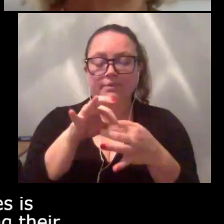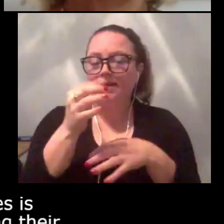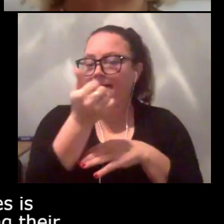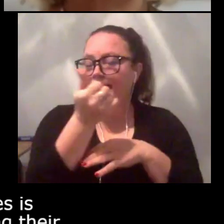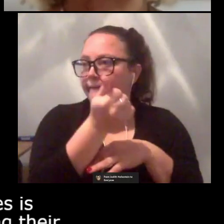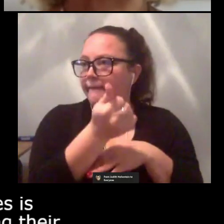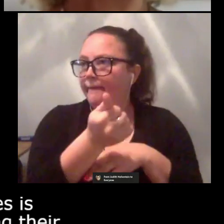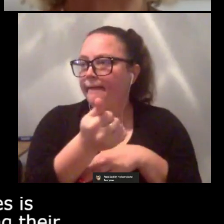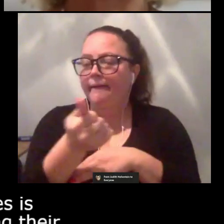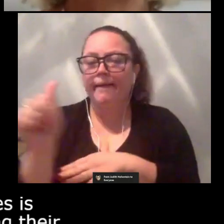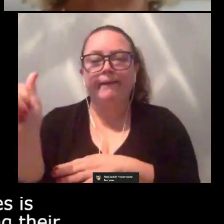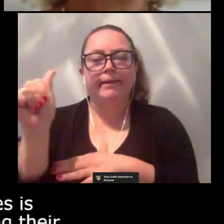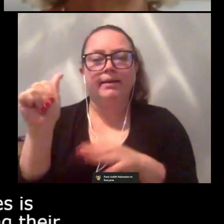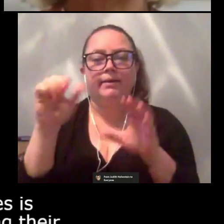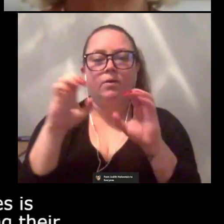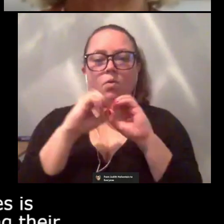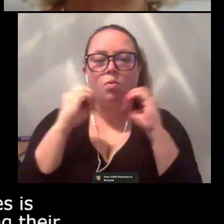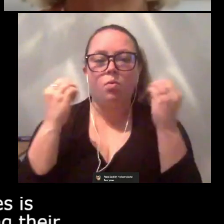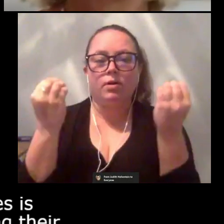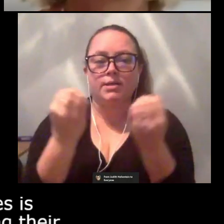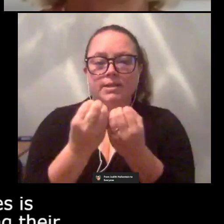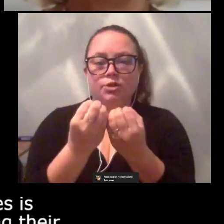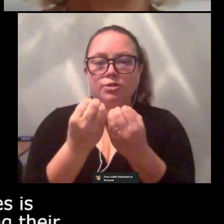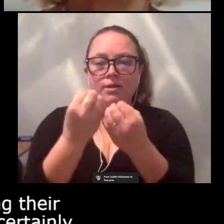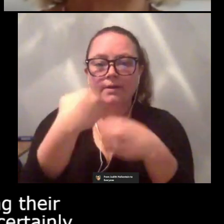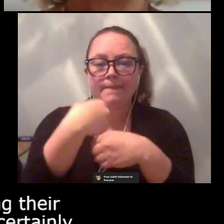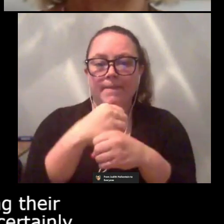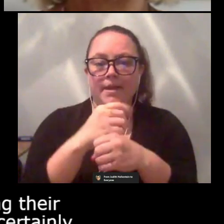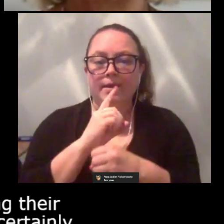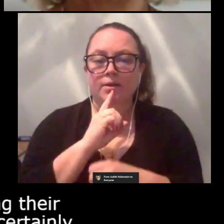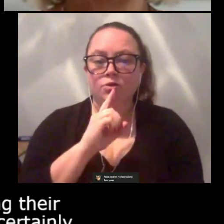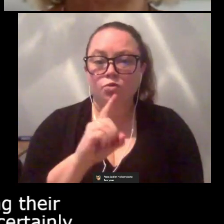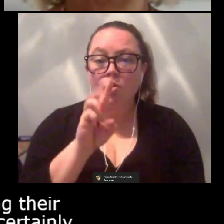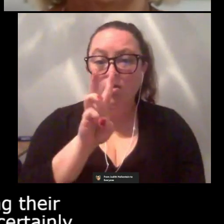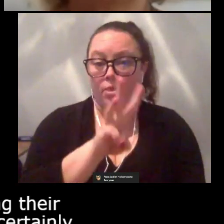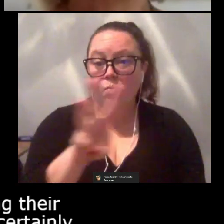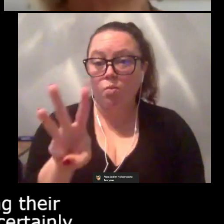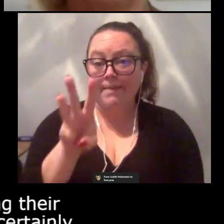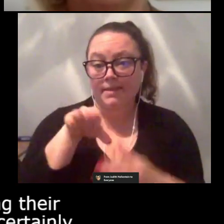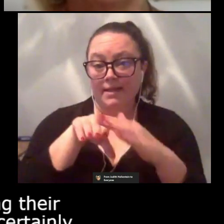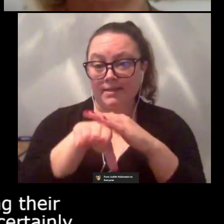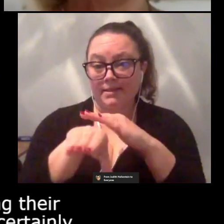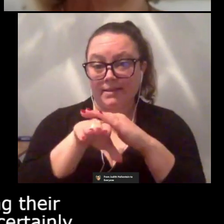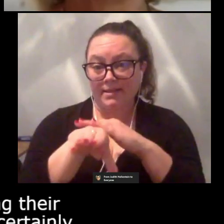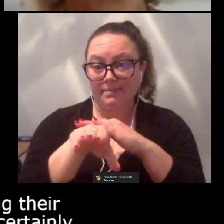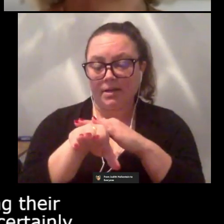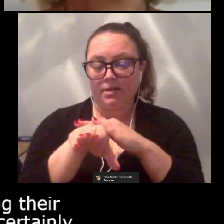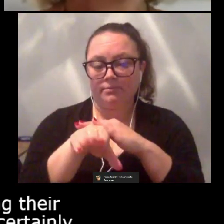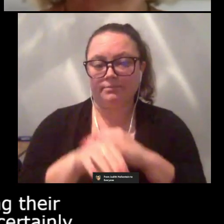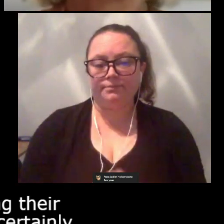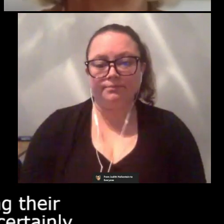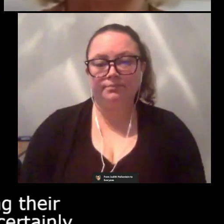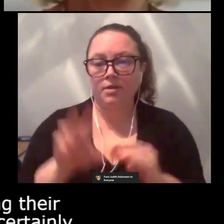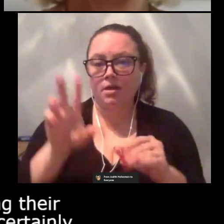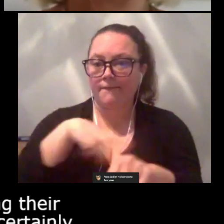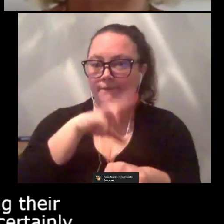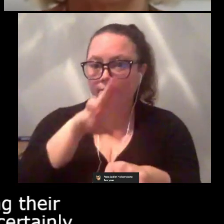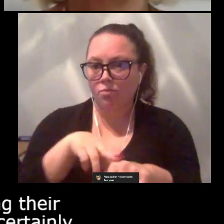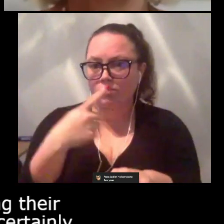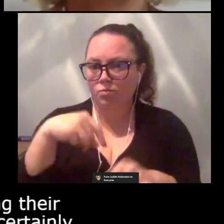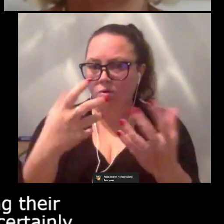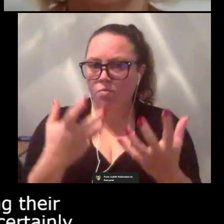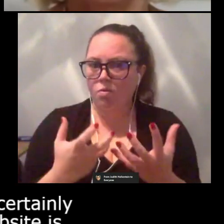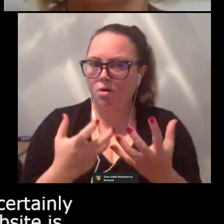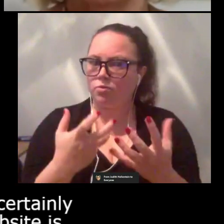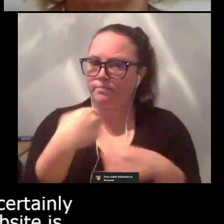any organization making sure their website is accessible. And of course, we want to ensure that ISOC